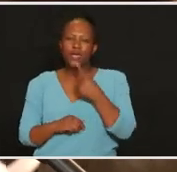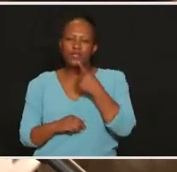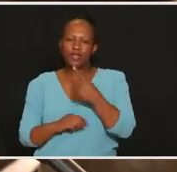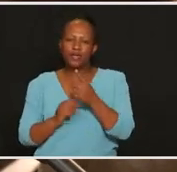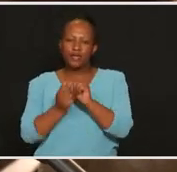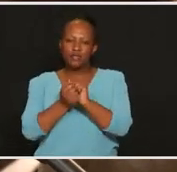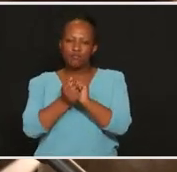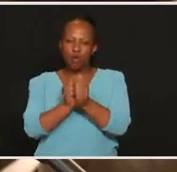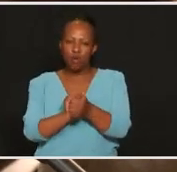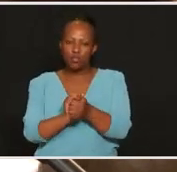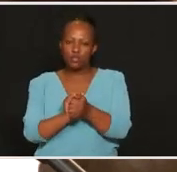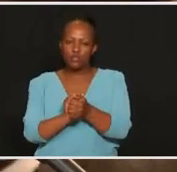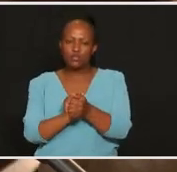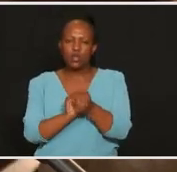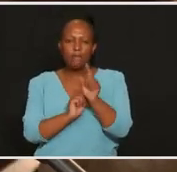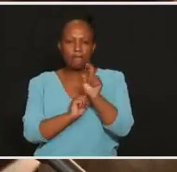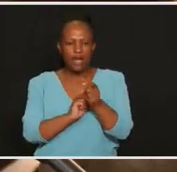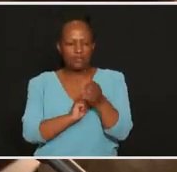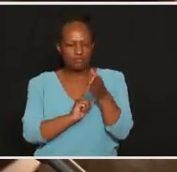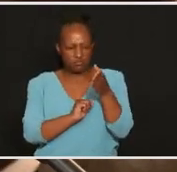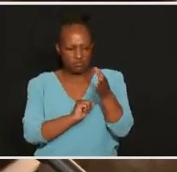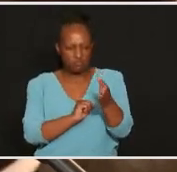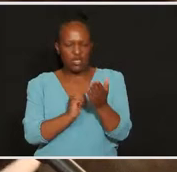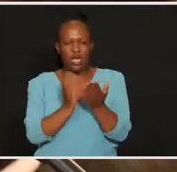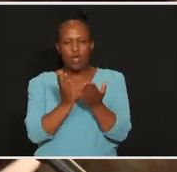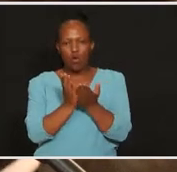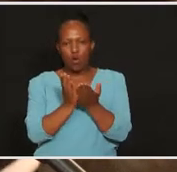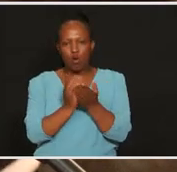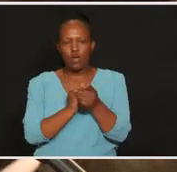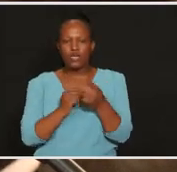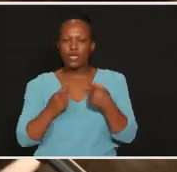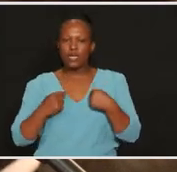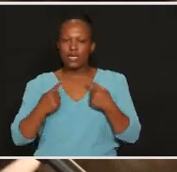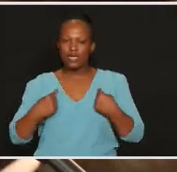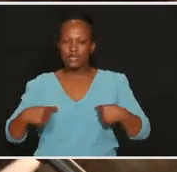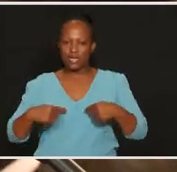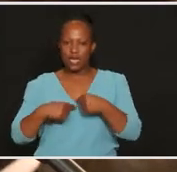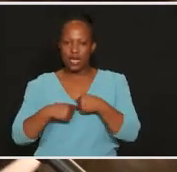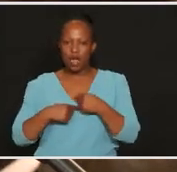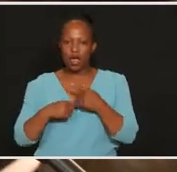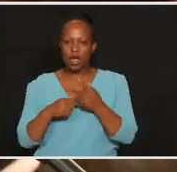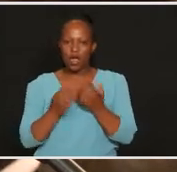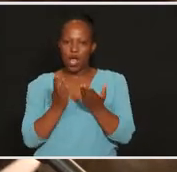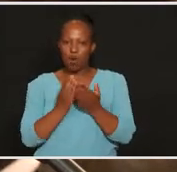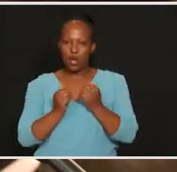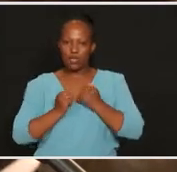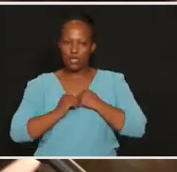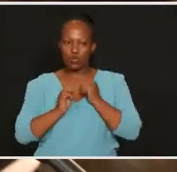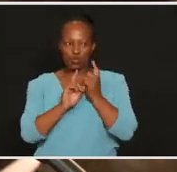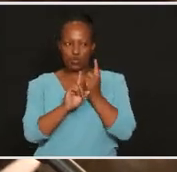must be compulsory because in the townships